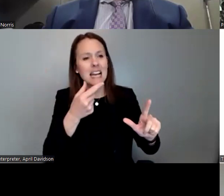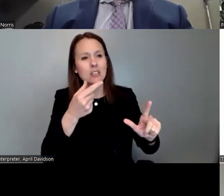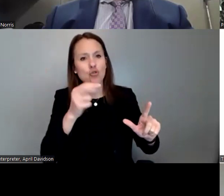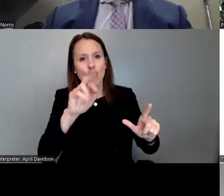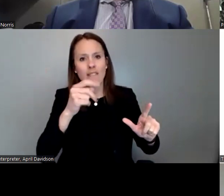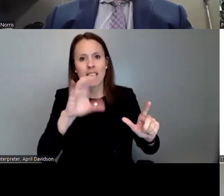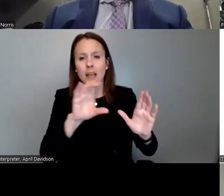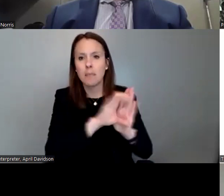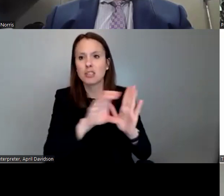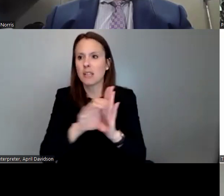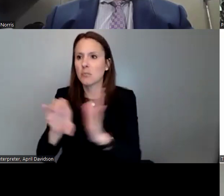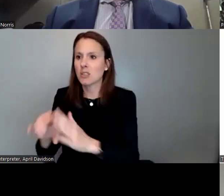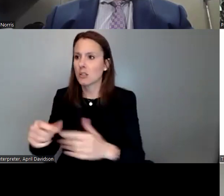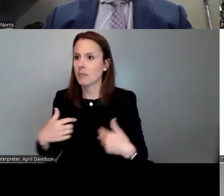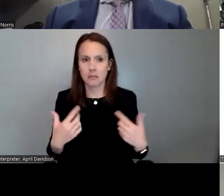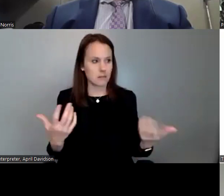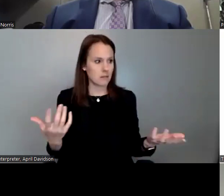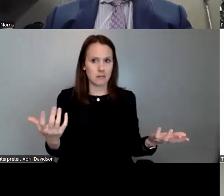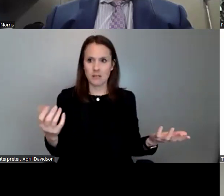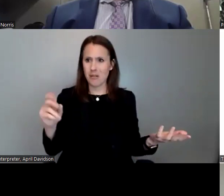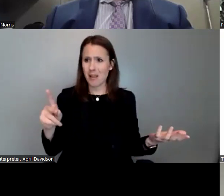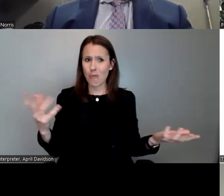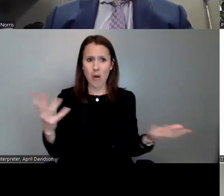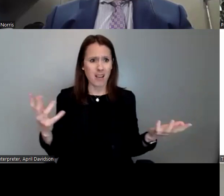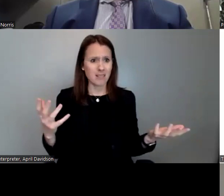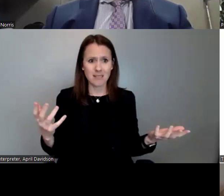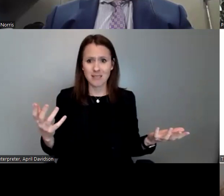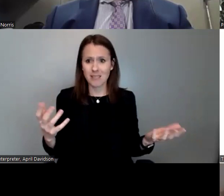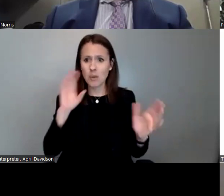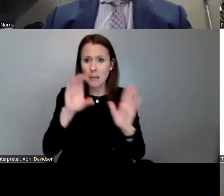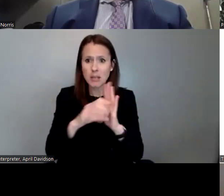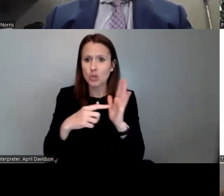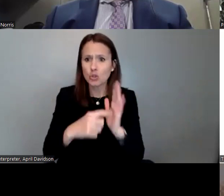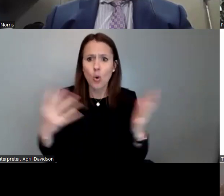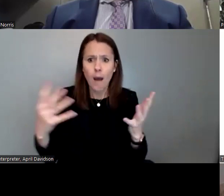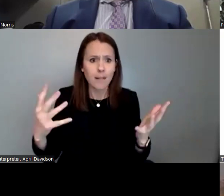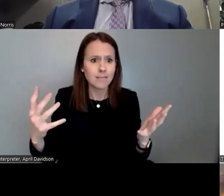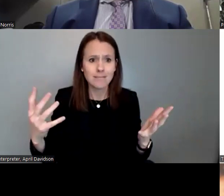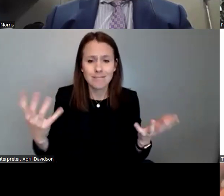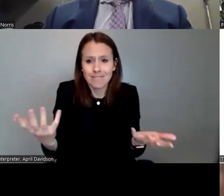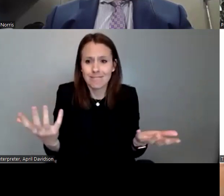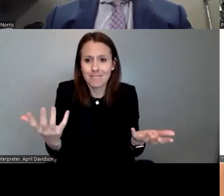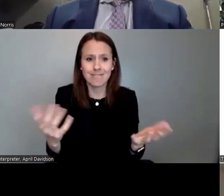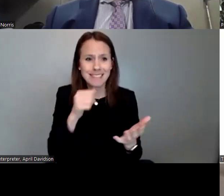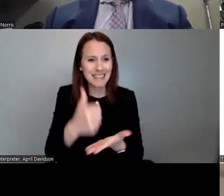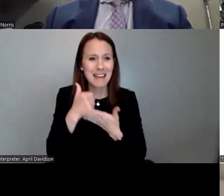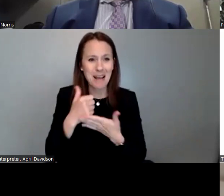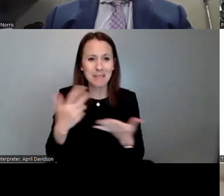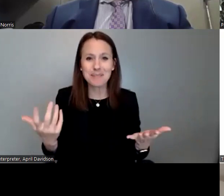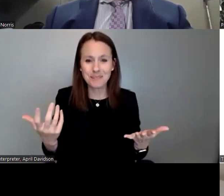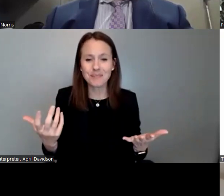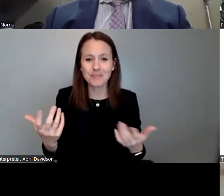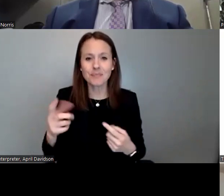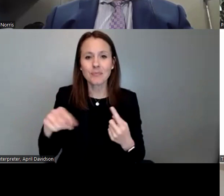that graphic is telling me, oh, that's the picture or something, but it isn't explaining to me what that picture is. So when I